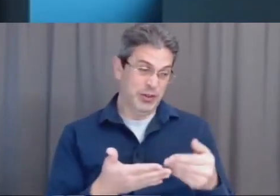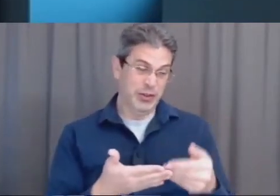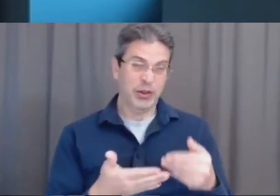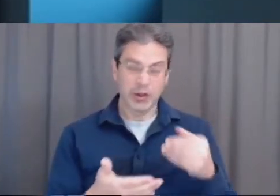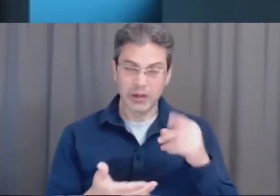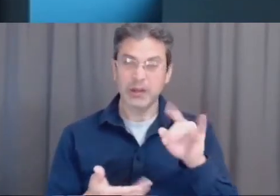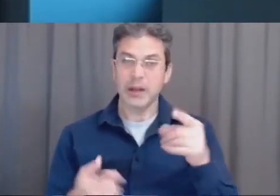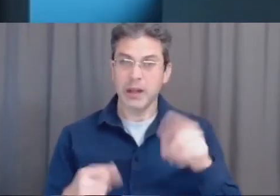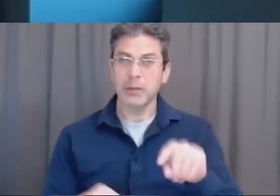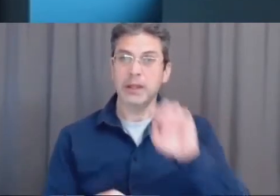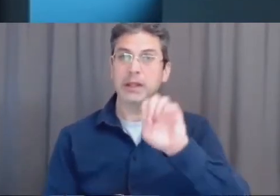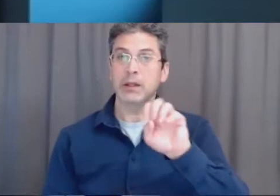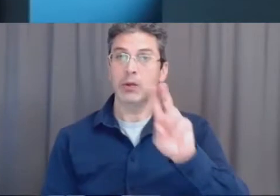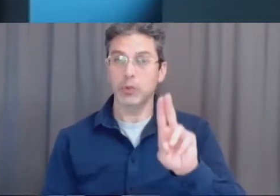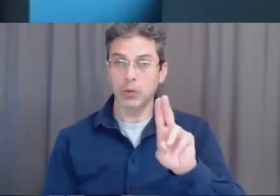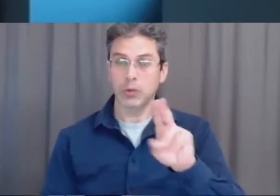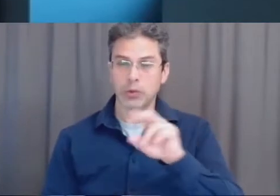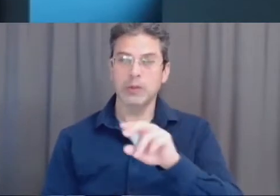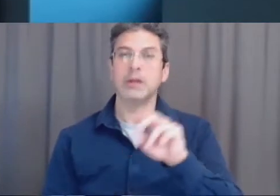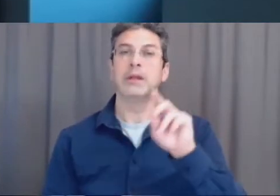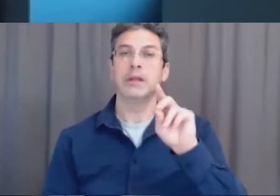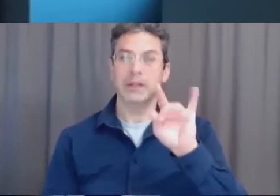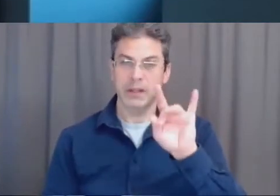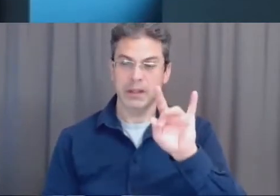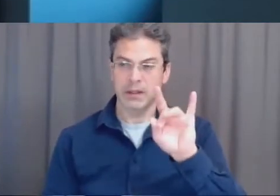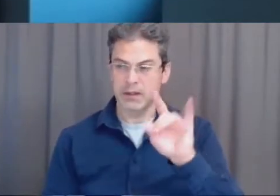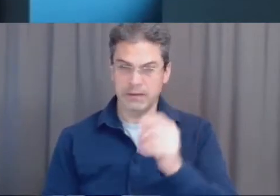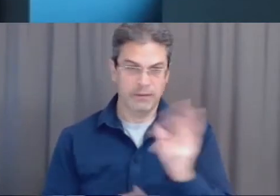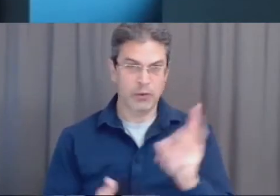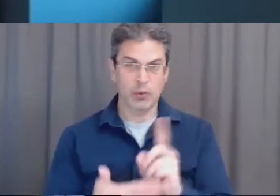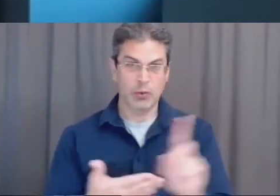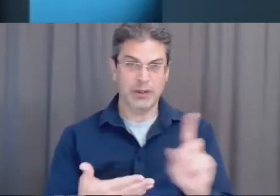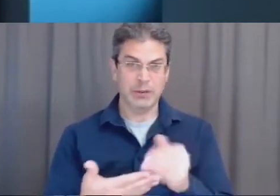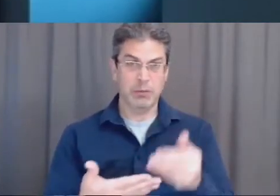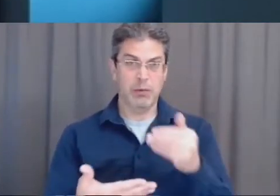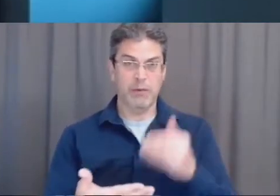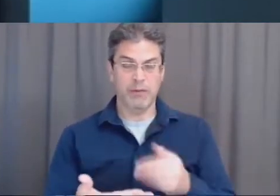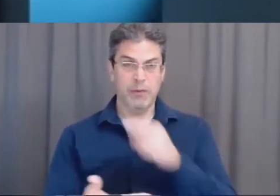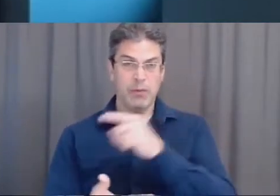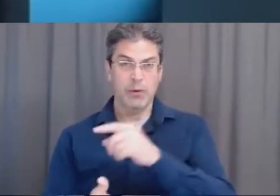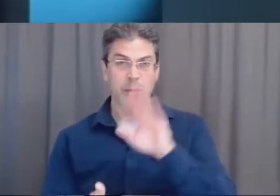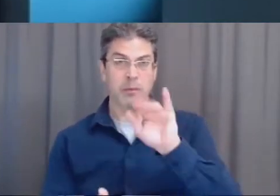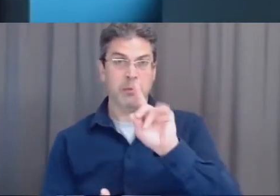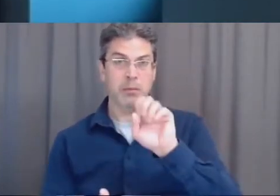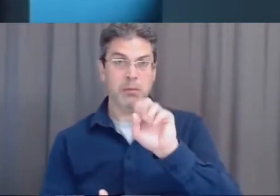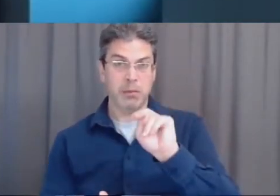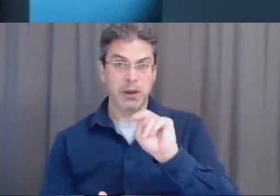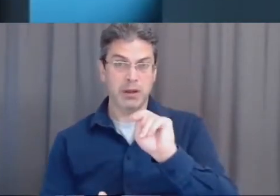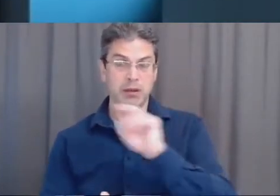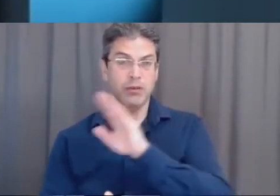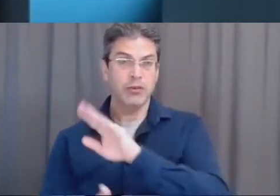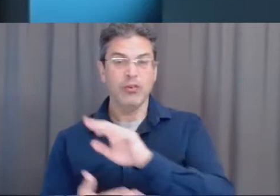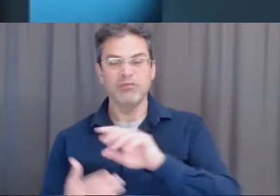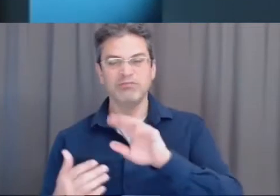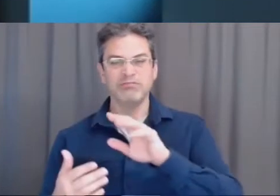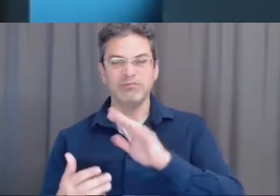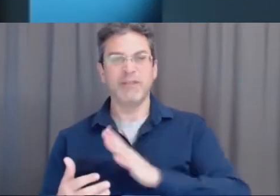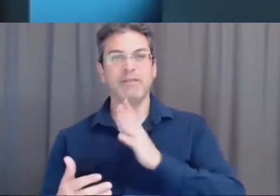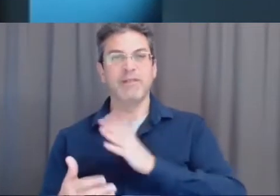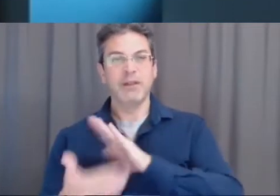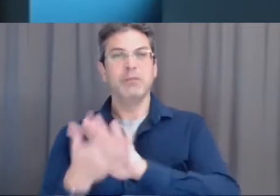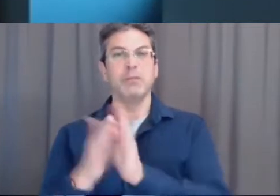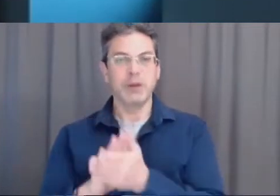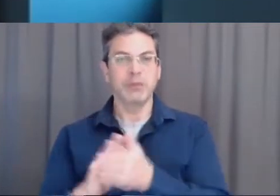an opening bid weeks before the Biden inauguration. The EU proposed the creation of